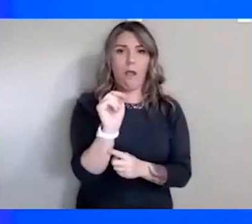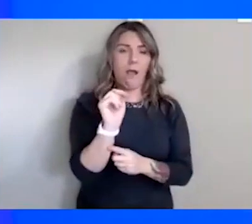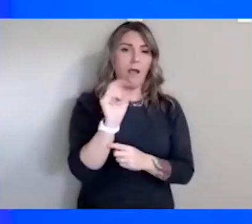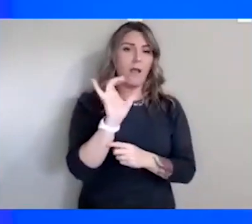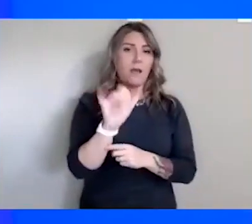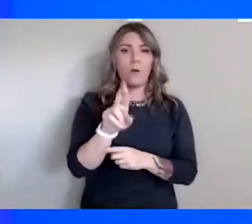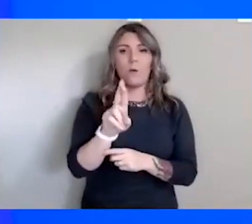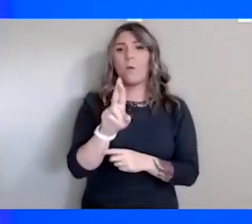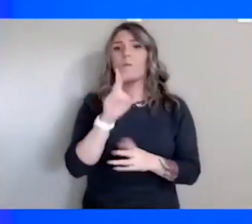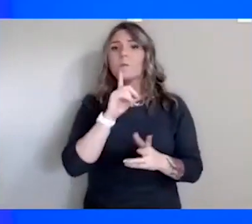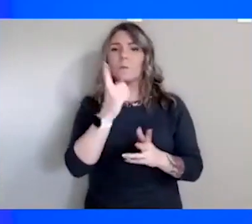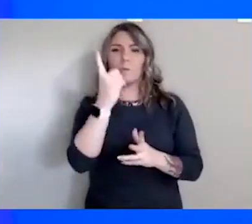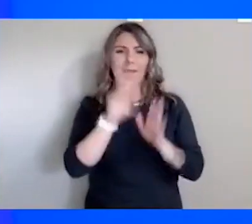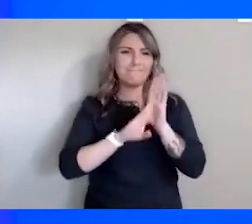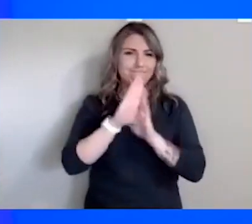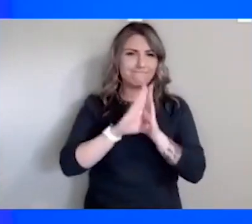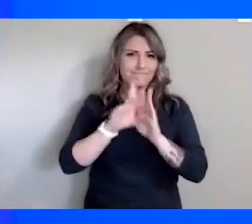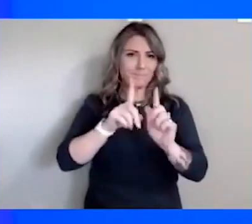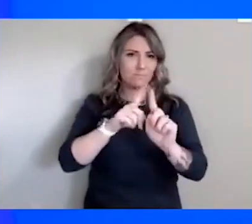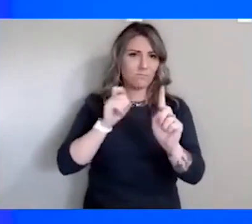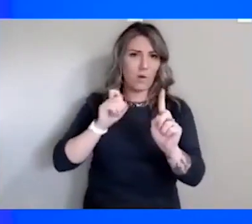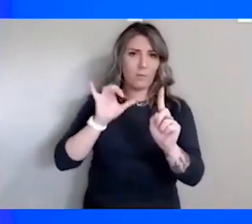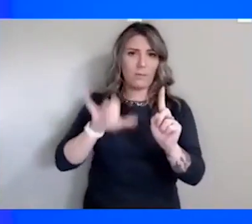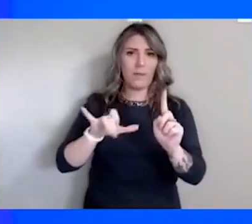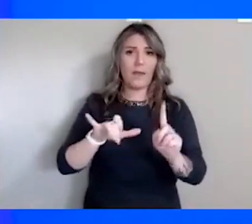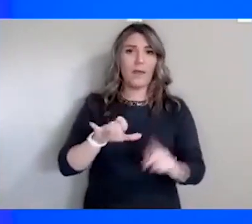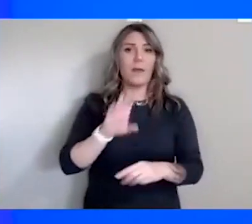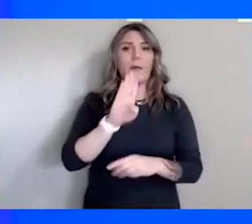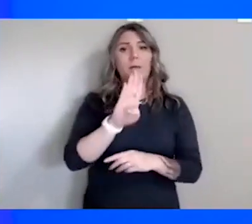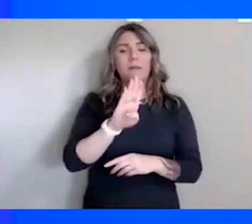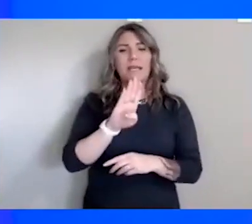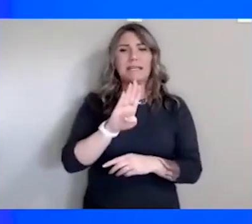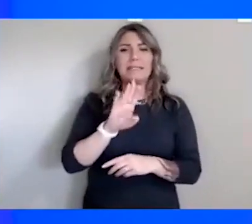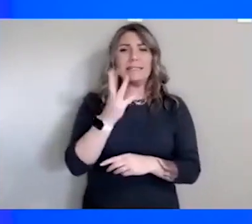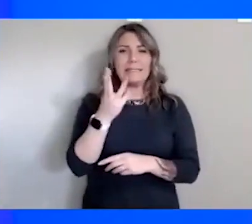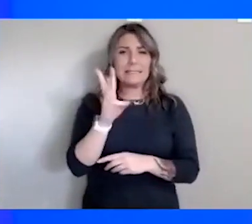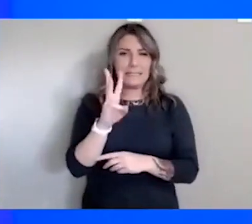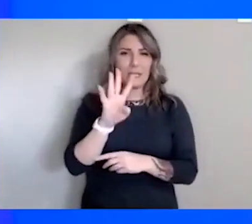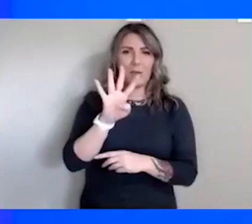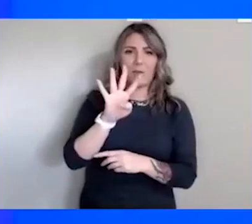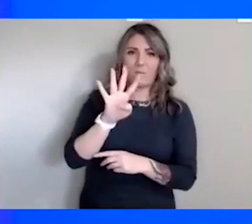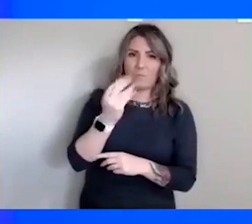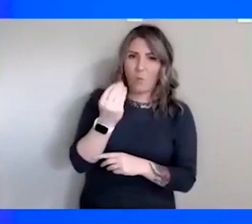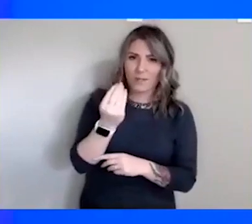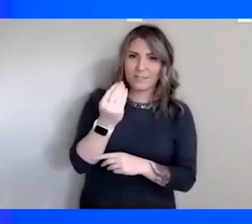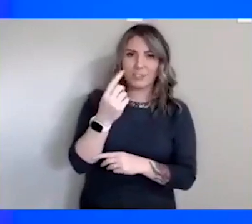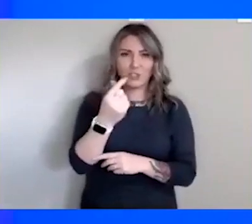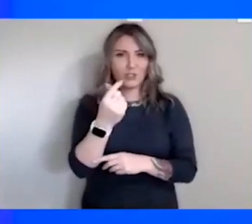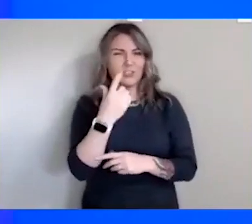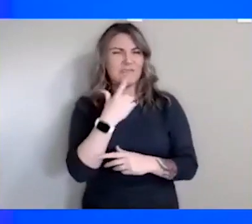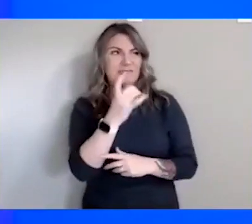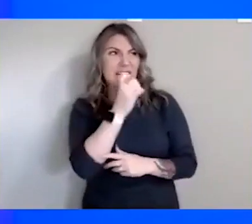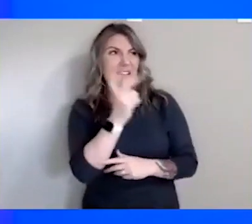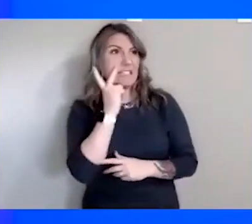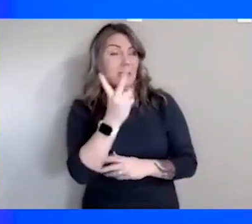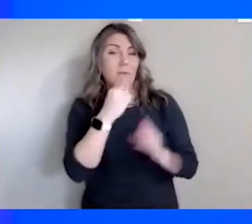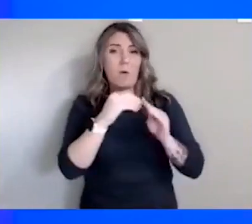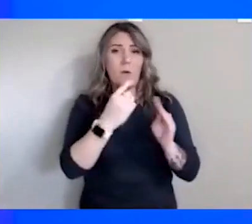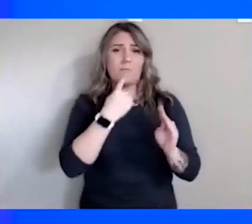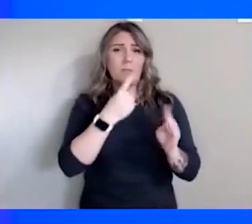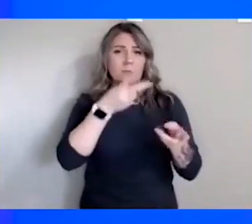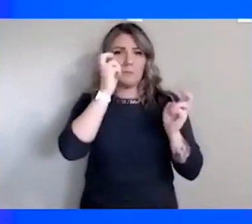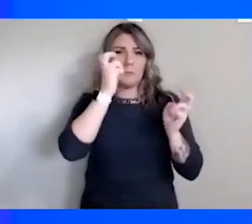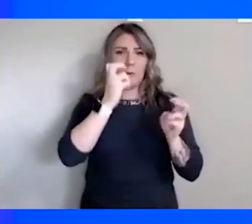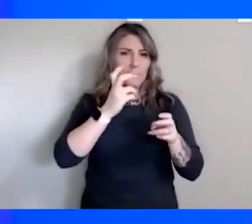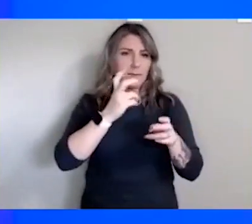had developed from that, the D614G. Clinically, we haven't seen with really more severe disease or outcomes. You